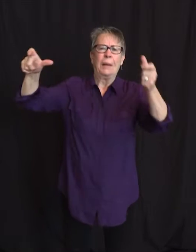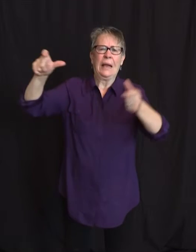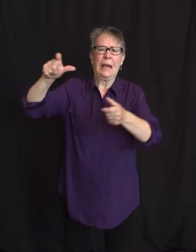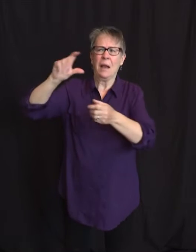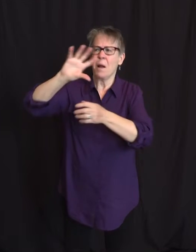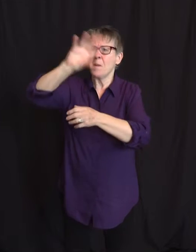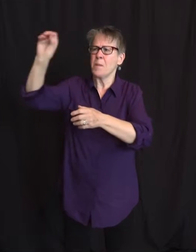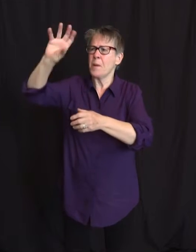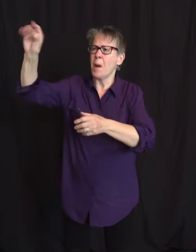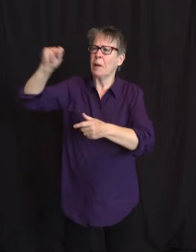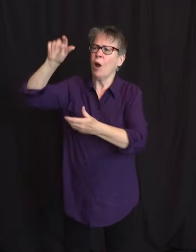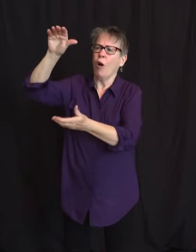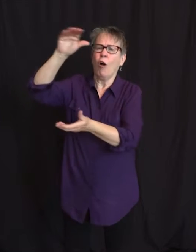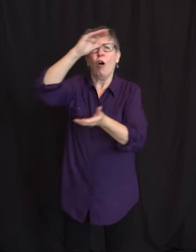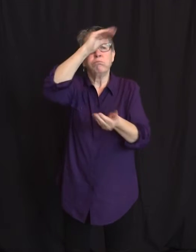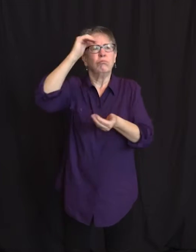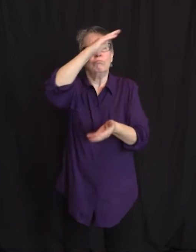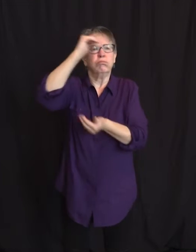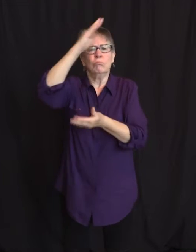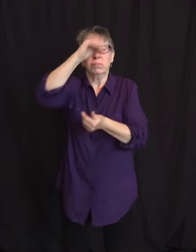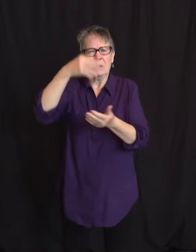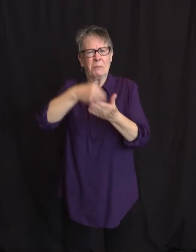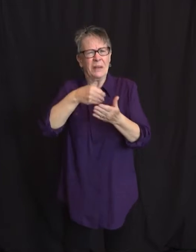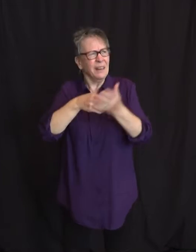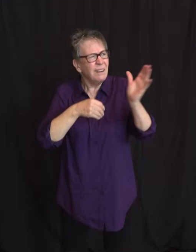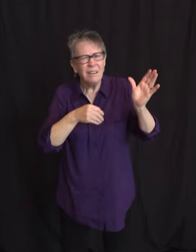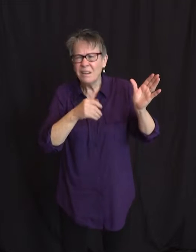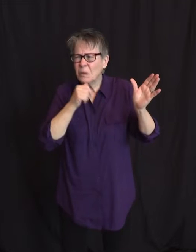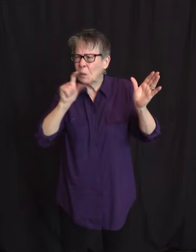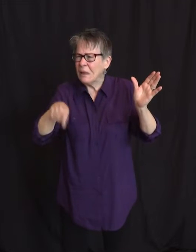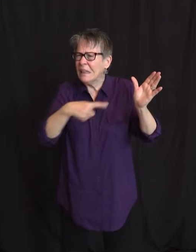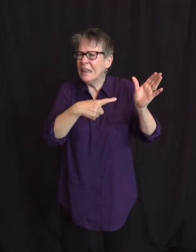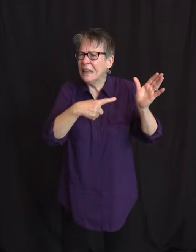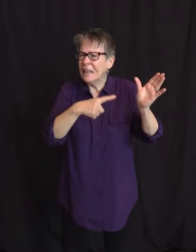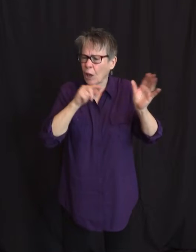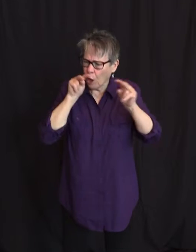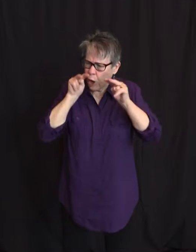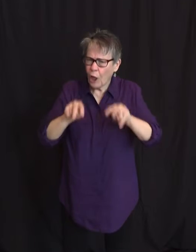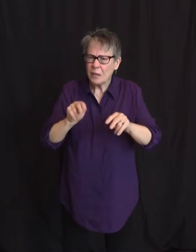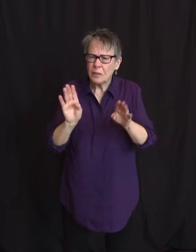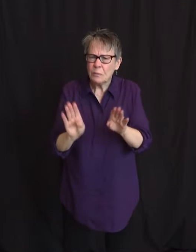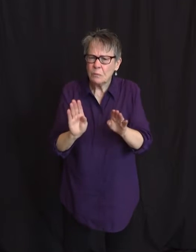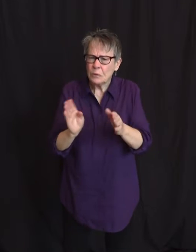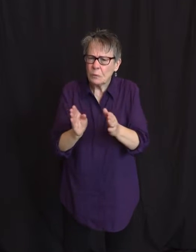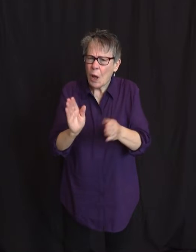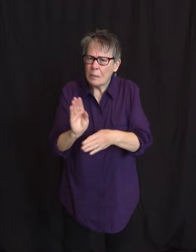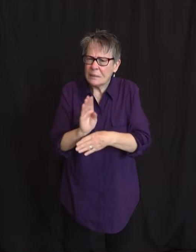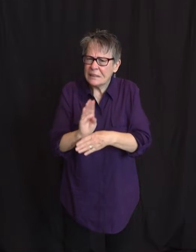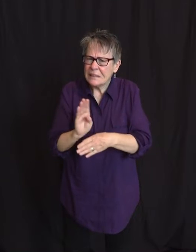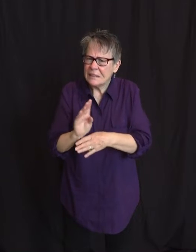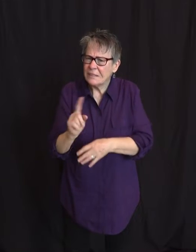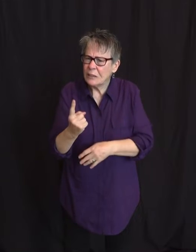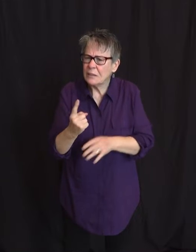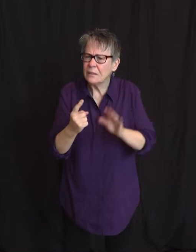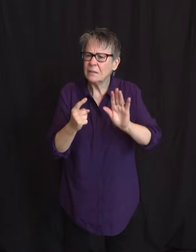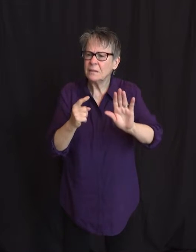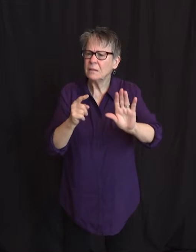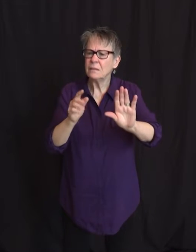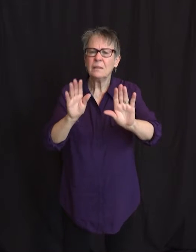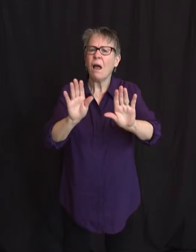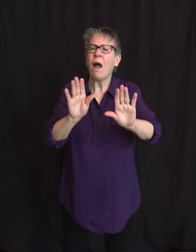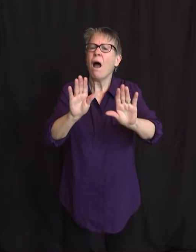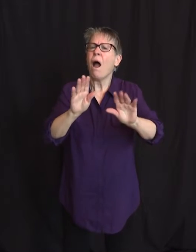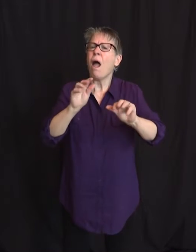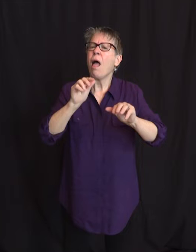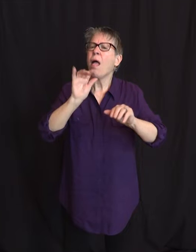their existing loan customers. That is not what we intended. That is not what the bill said, but that is unfortunately what happened. So